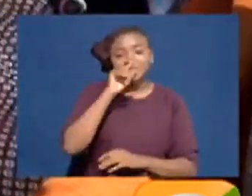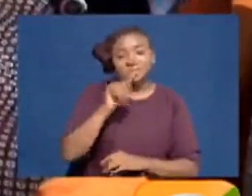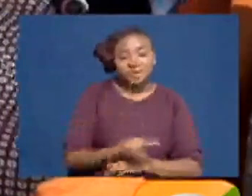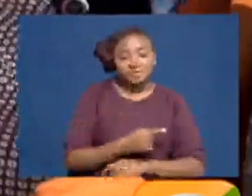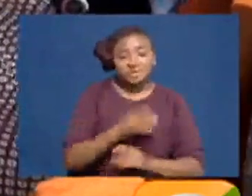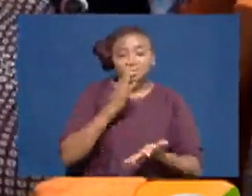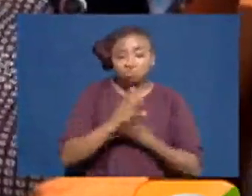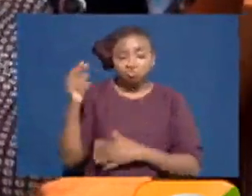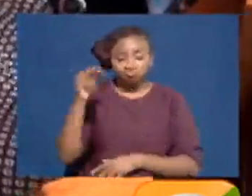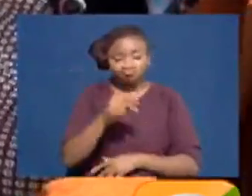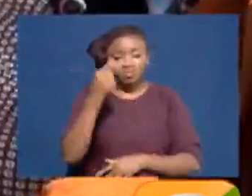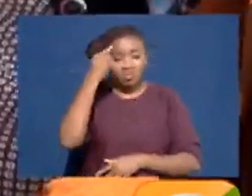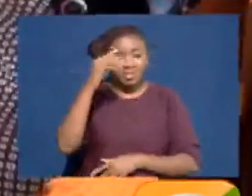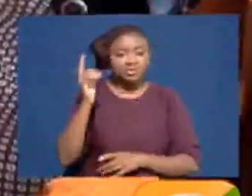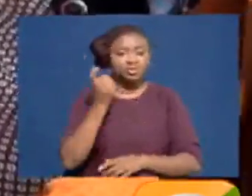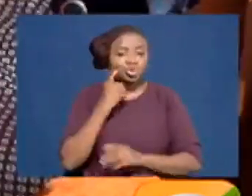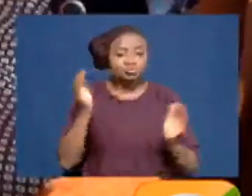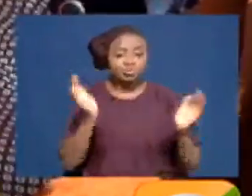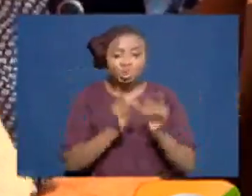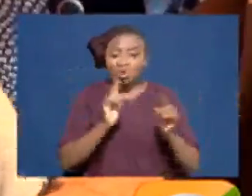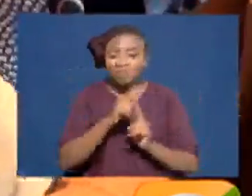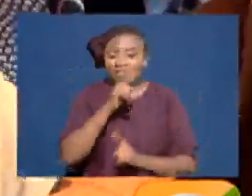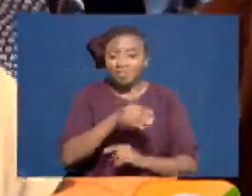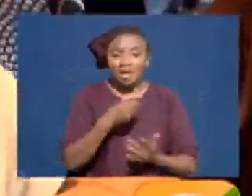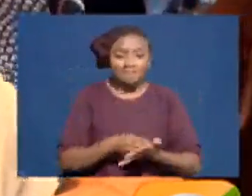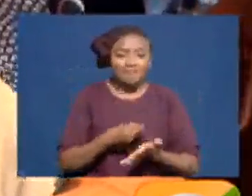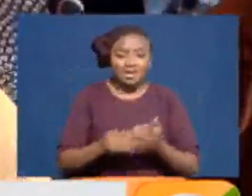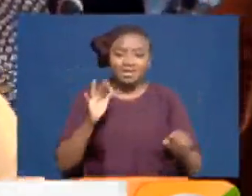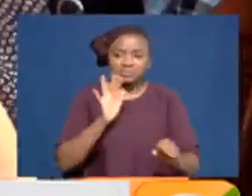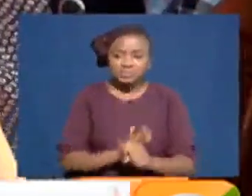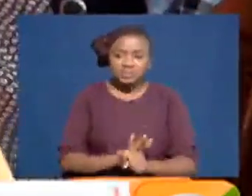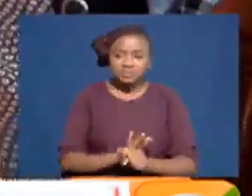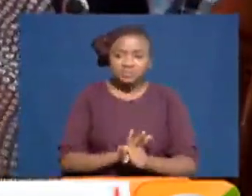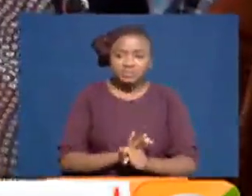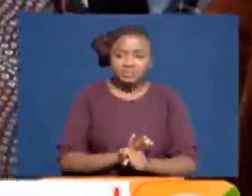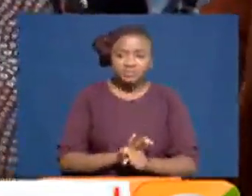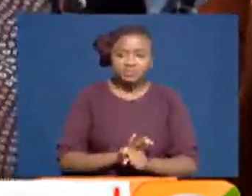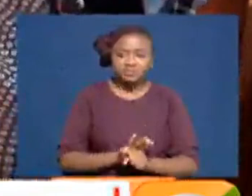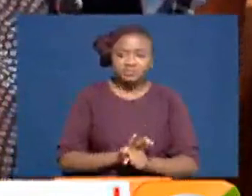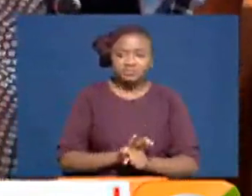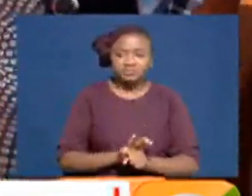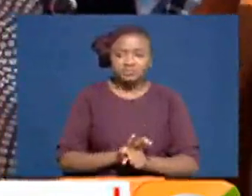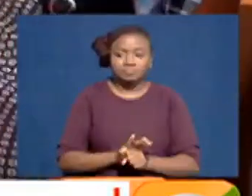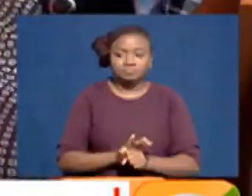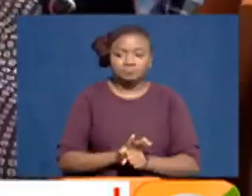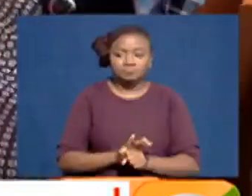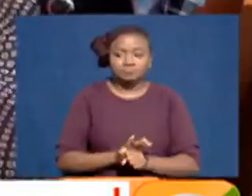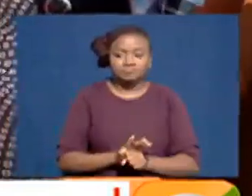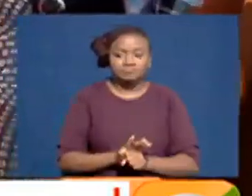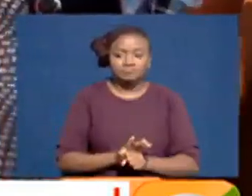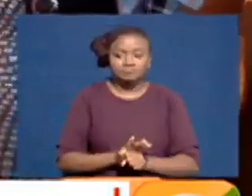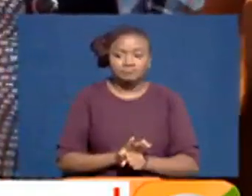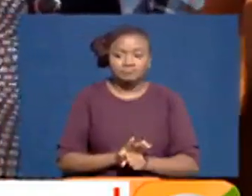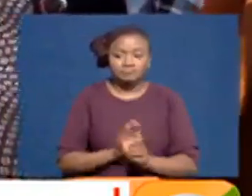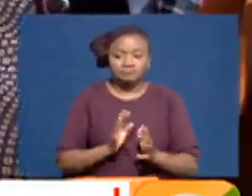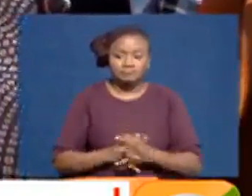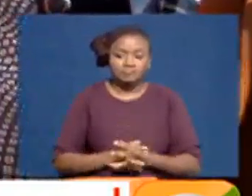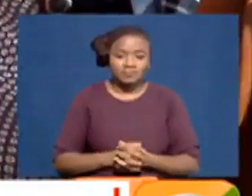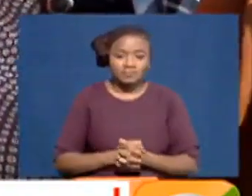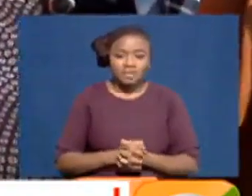duka ndogo lakini iko na pesa mingi ndani. Hasa kitu tunaomba serikali wanisaidie. Saizi niko na watoto